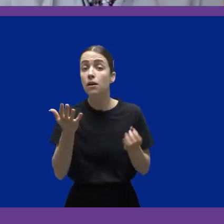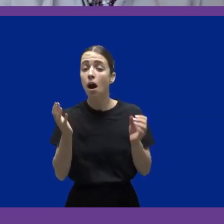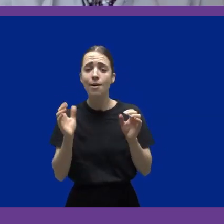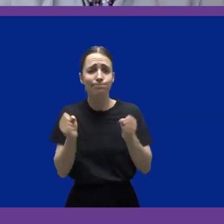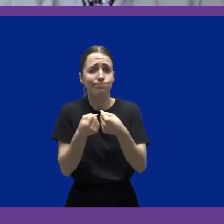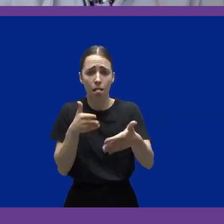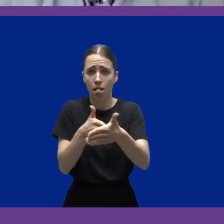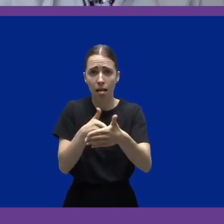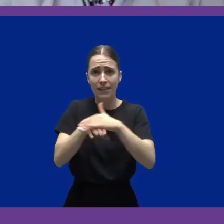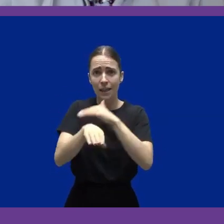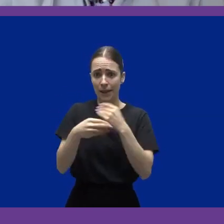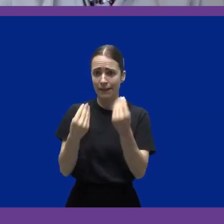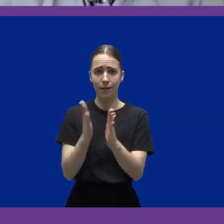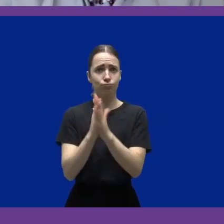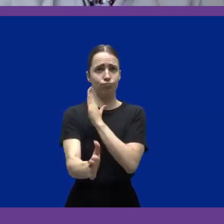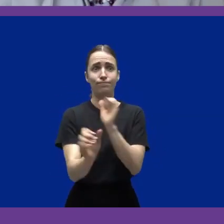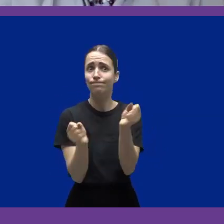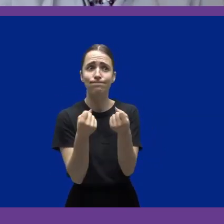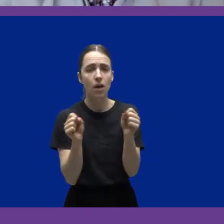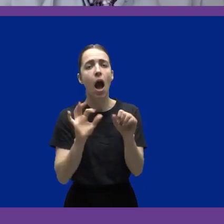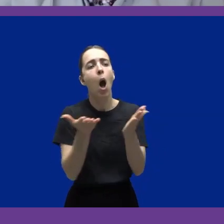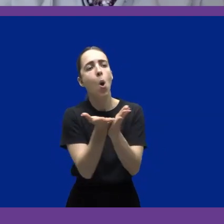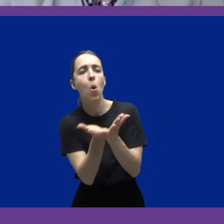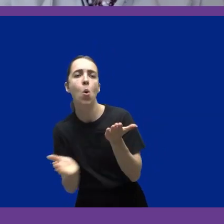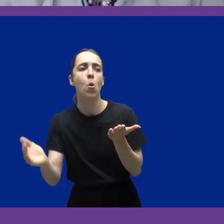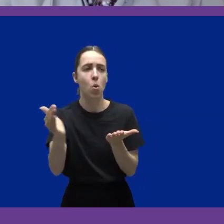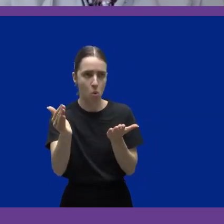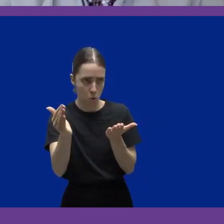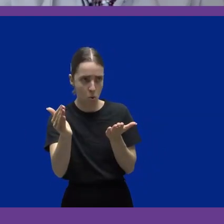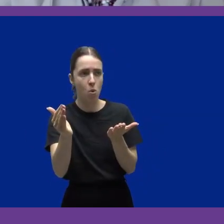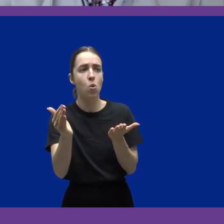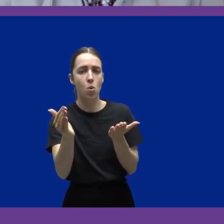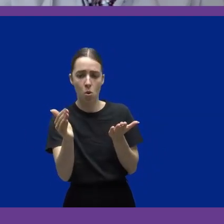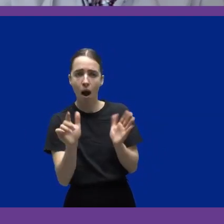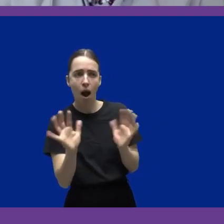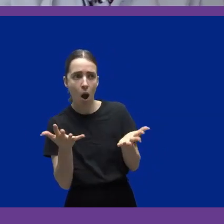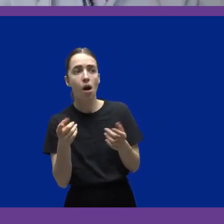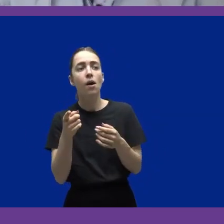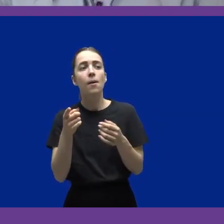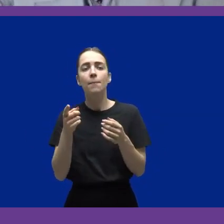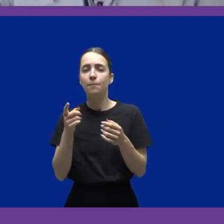is to mainstream accessibility in mainstream products. Next slide.